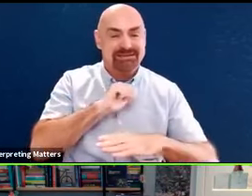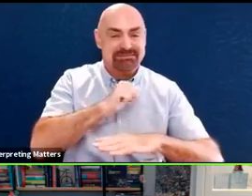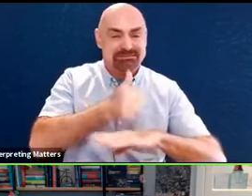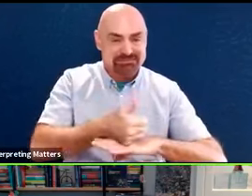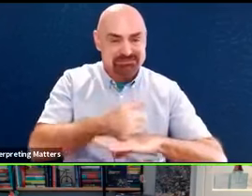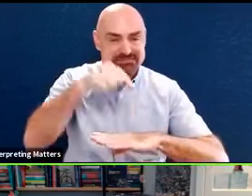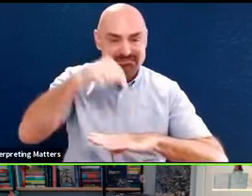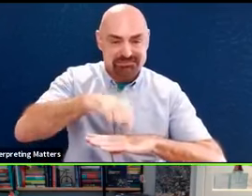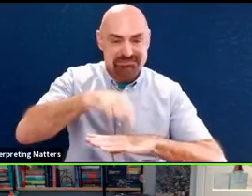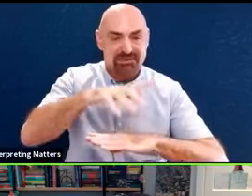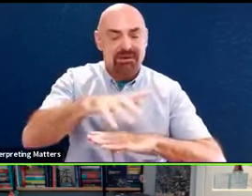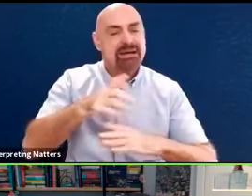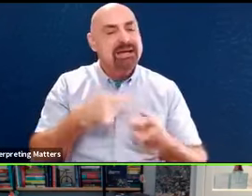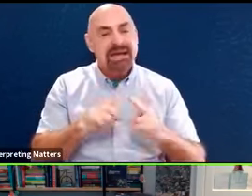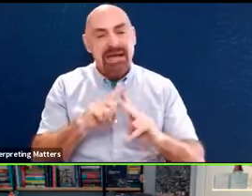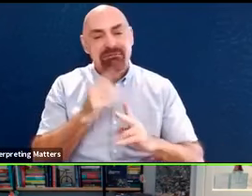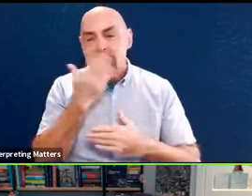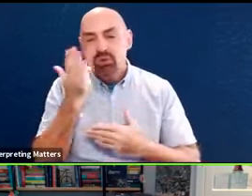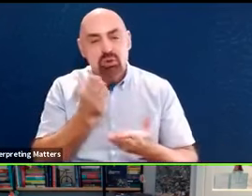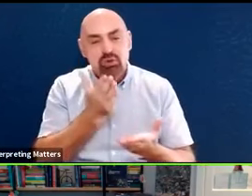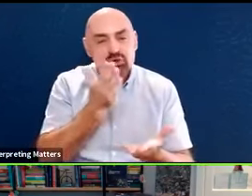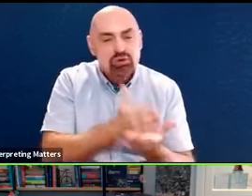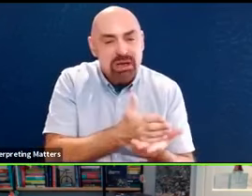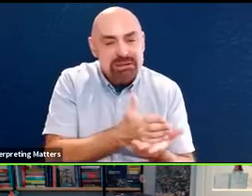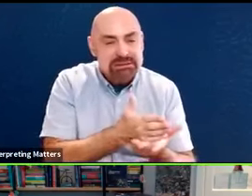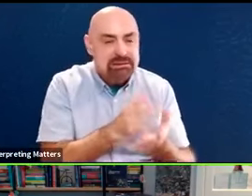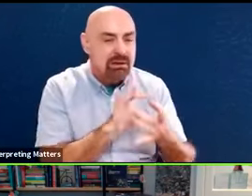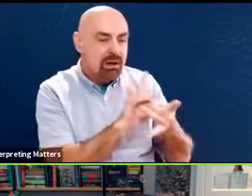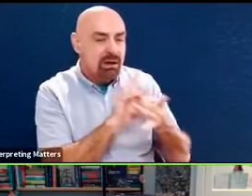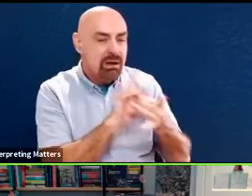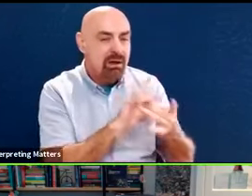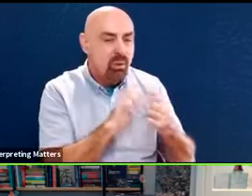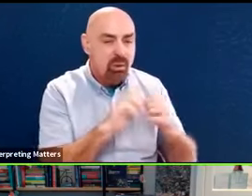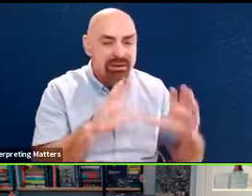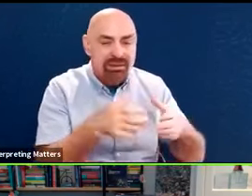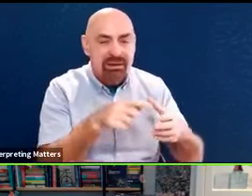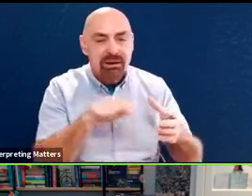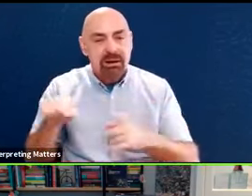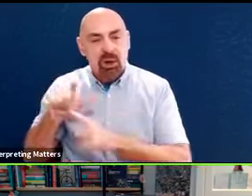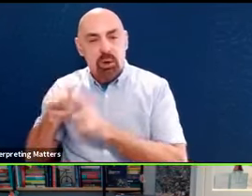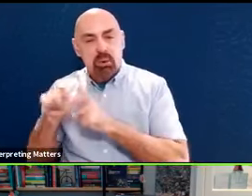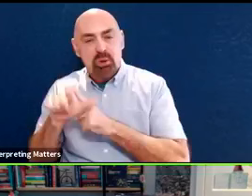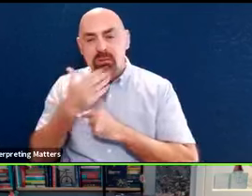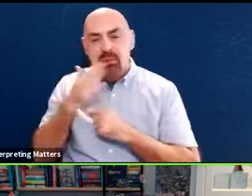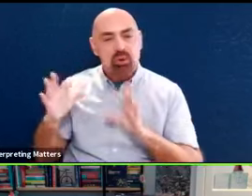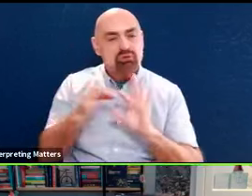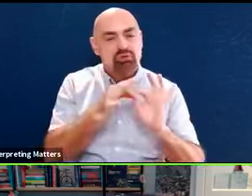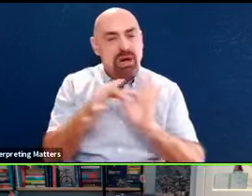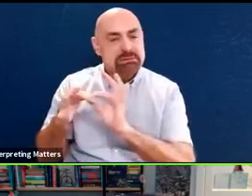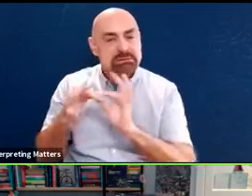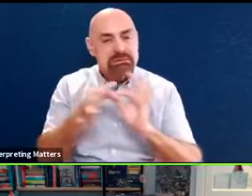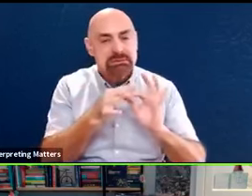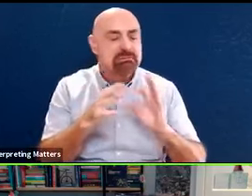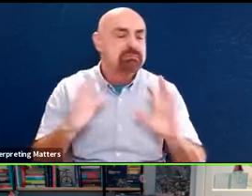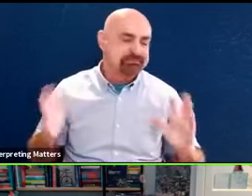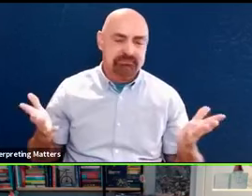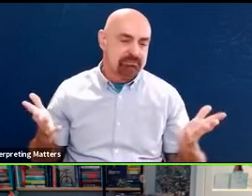have trust in institutions and communities, then you can see